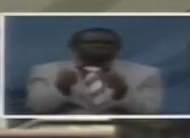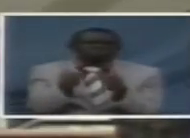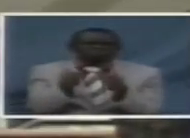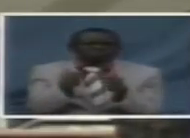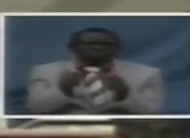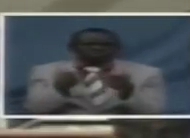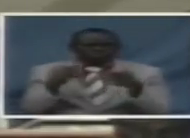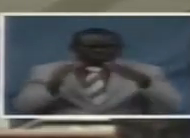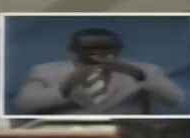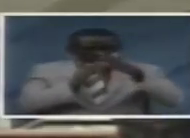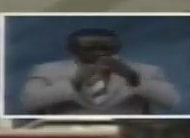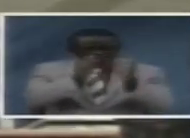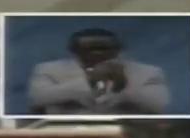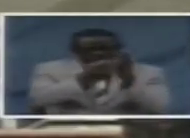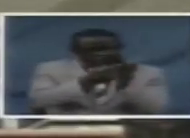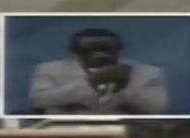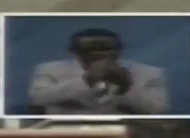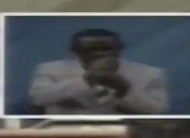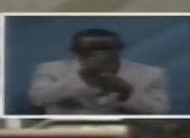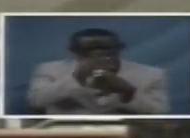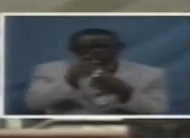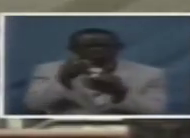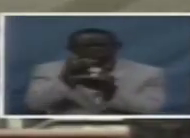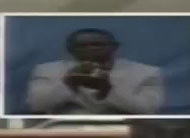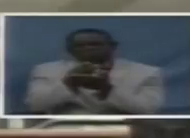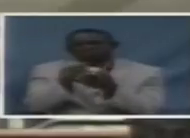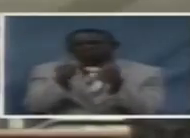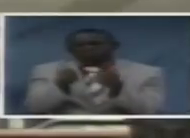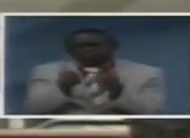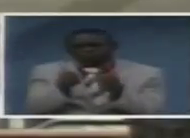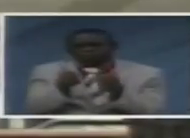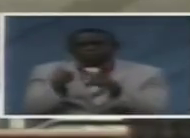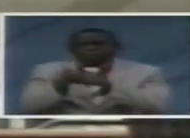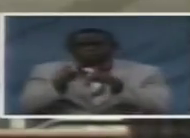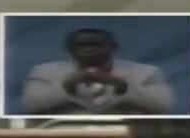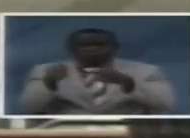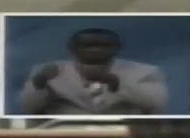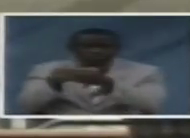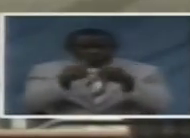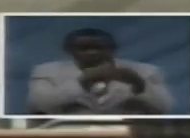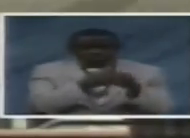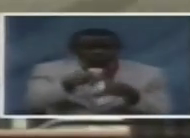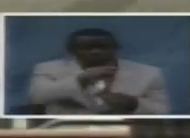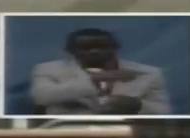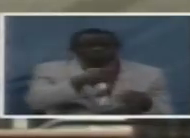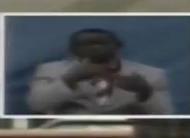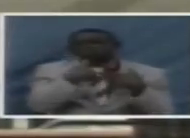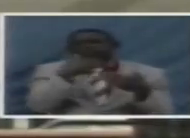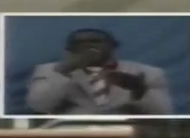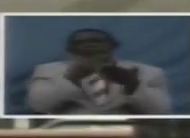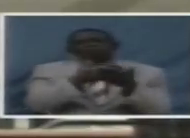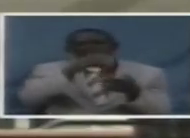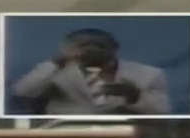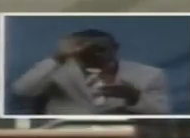of August 2017. The banking sector also maintained a strong capital adequacy